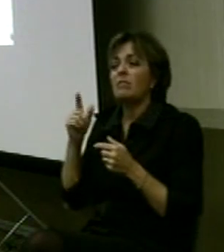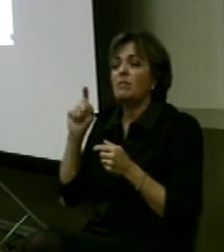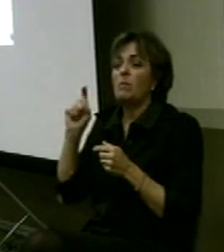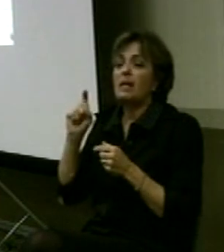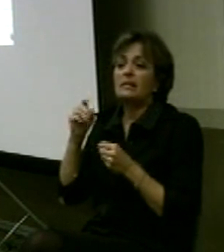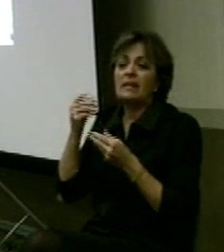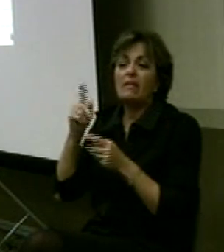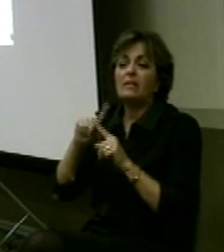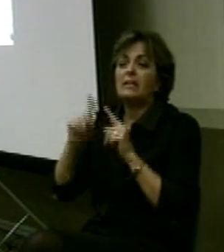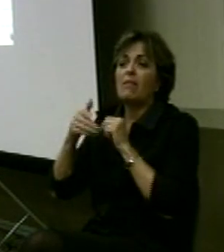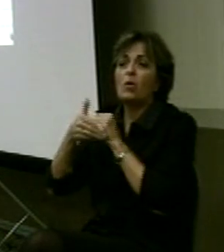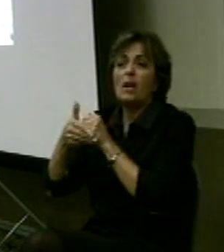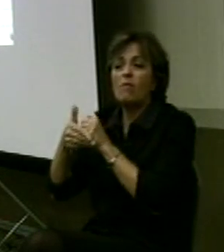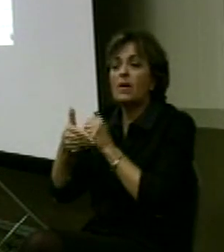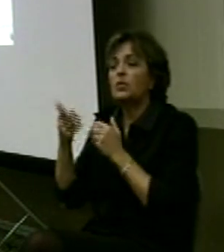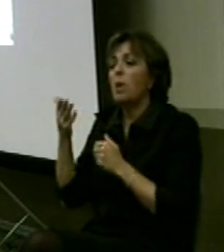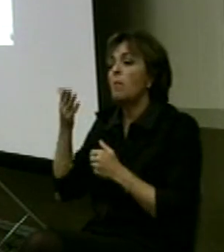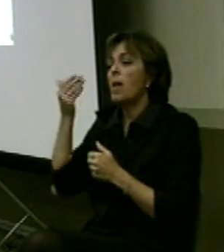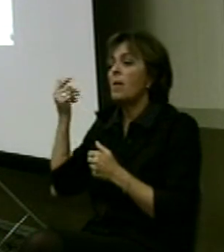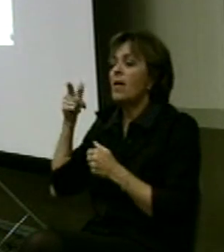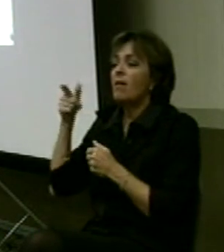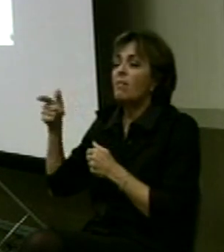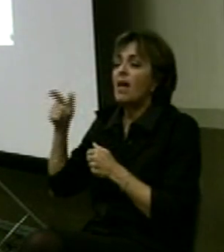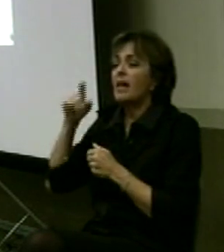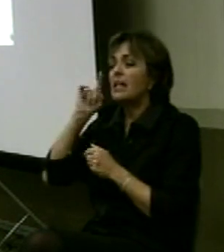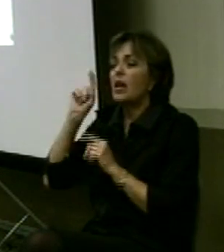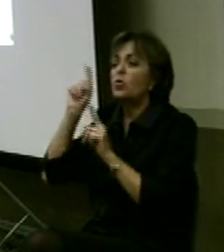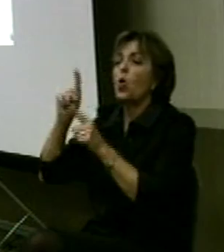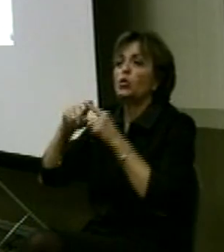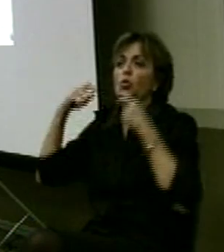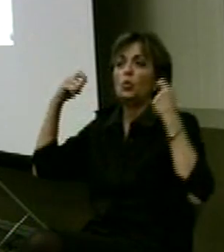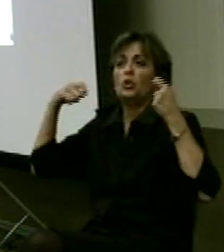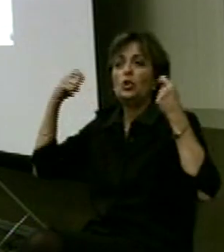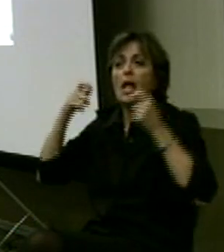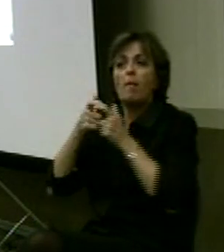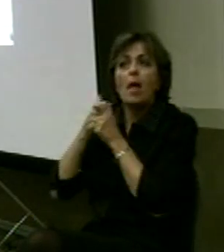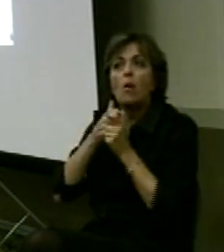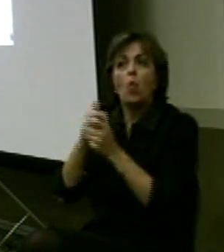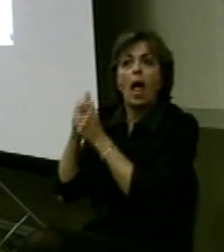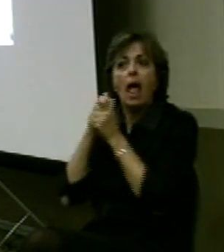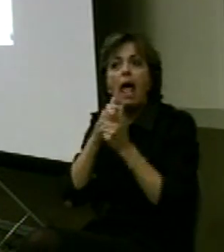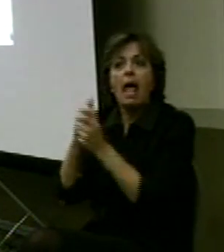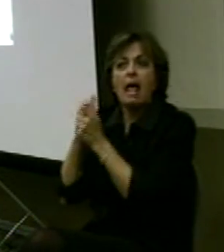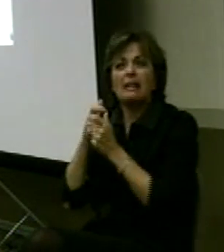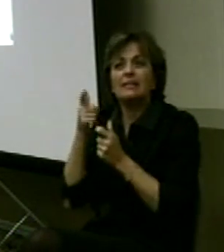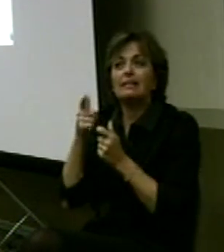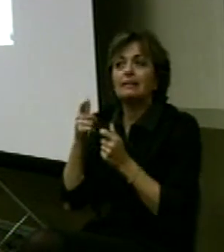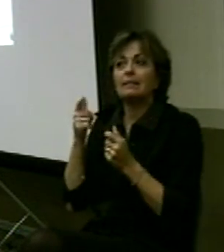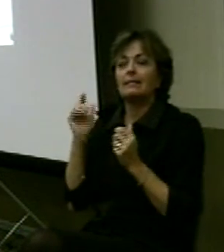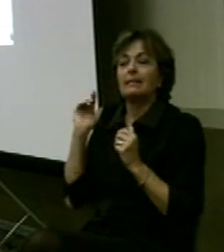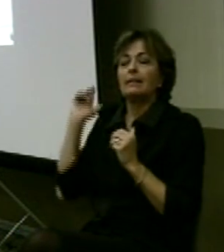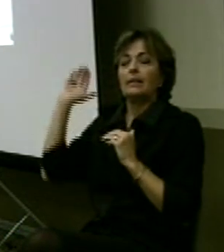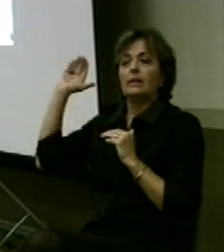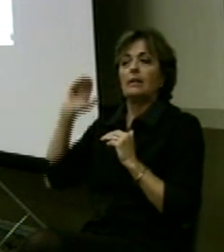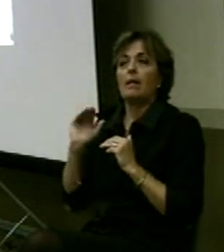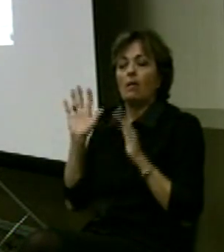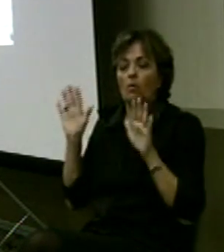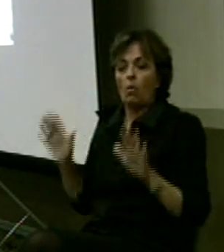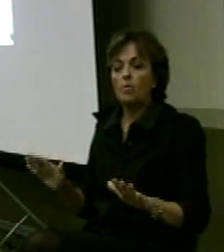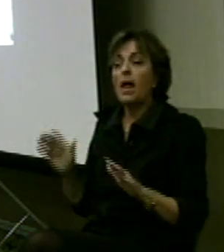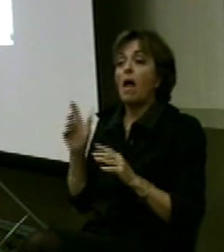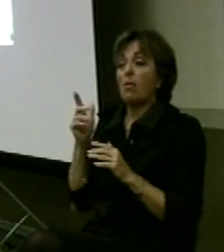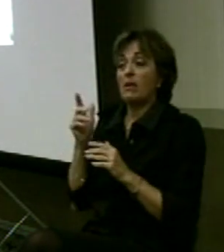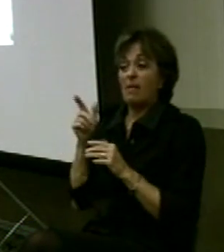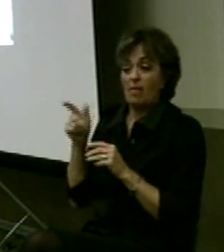kinds of interventions. Maybe you have the kid go to the gym and just have them run out their energy if that's what they respond to. And that shows